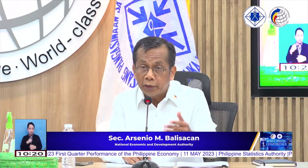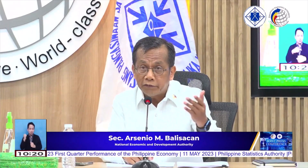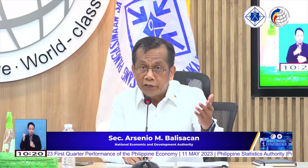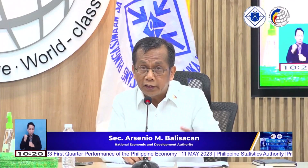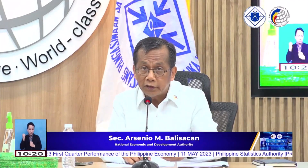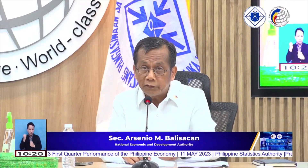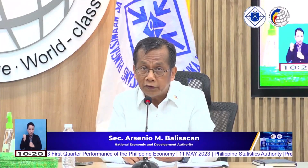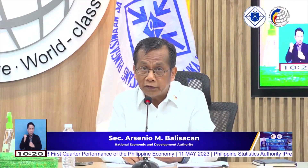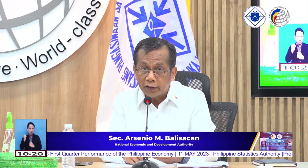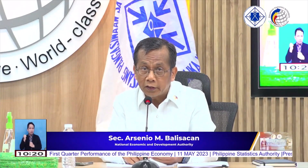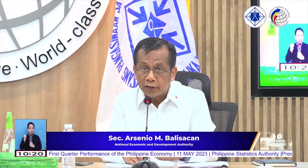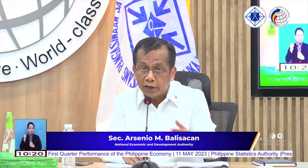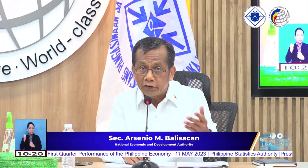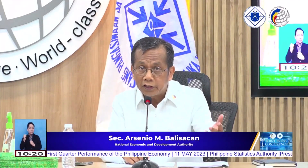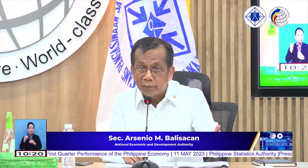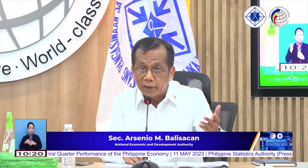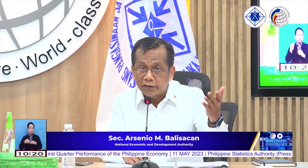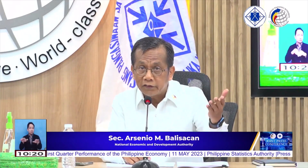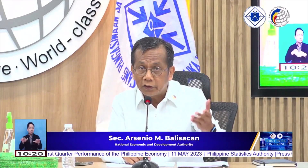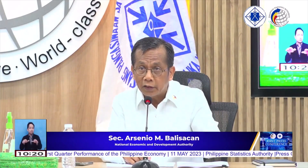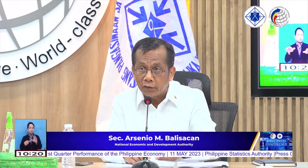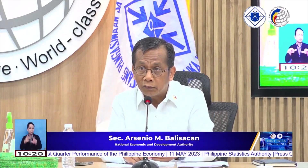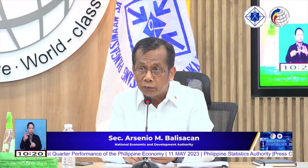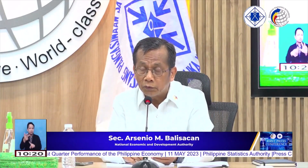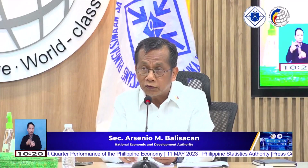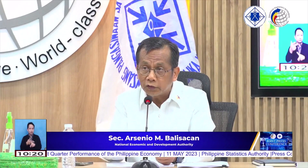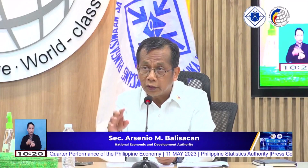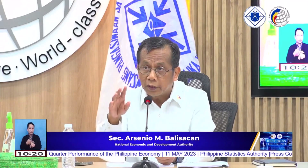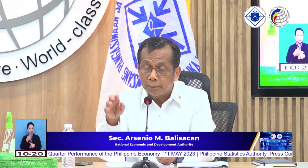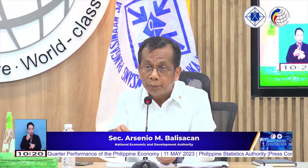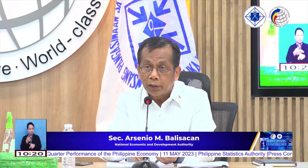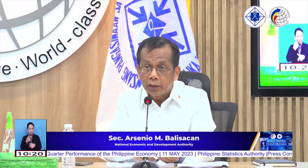have seen in the first in the last 3 months how those